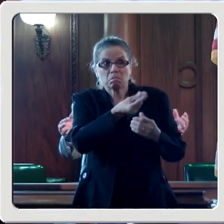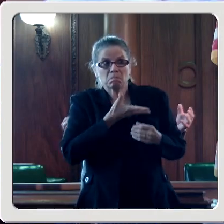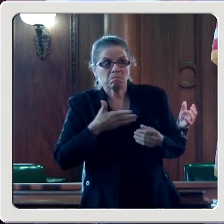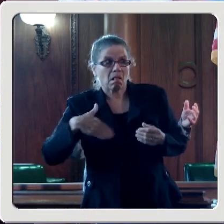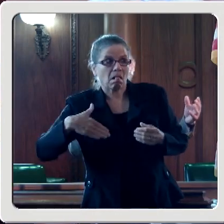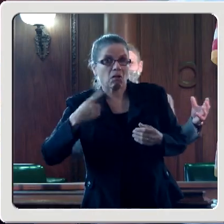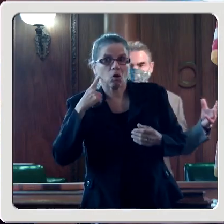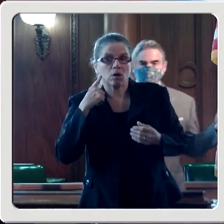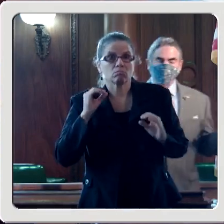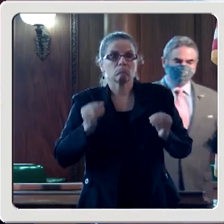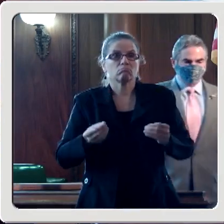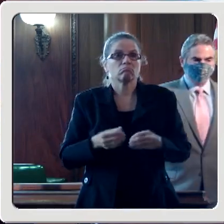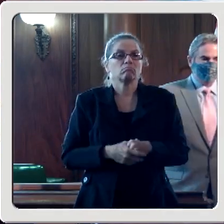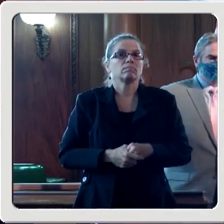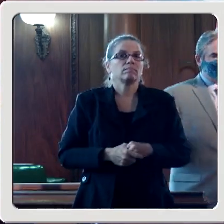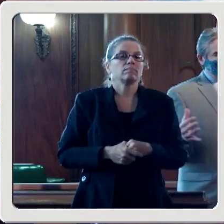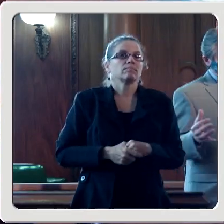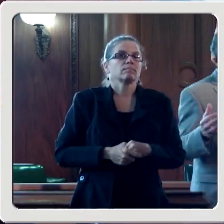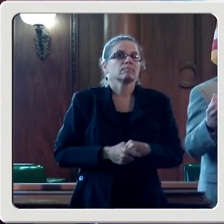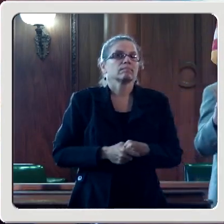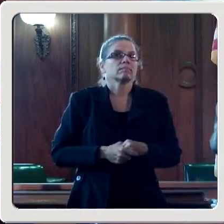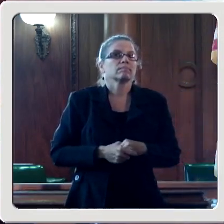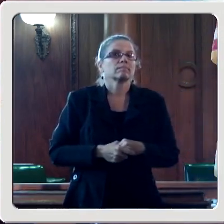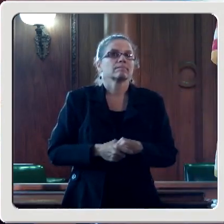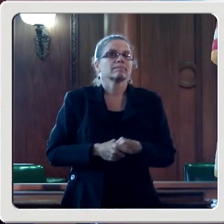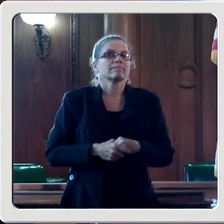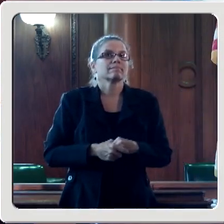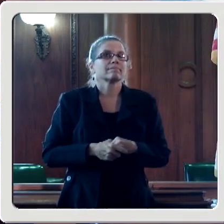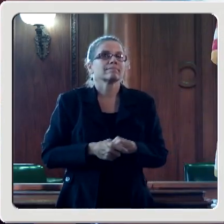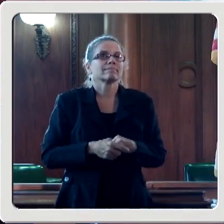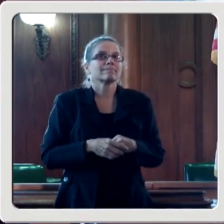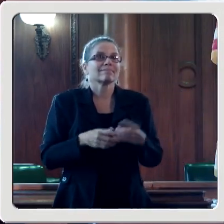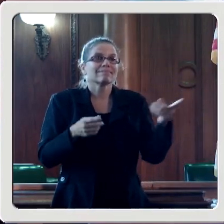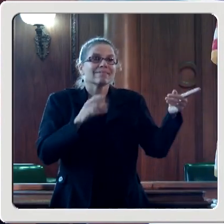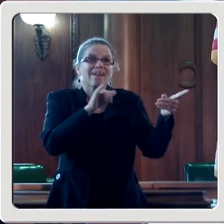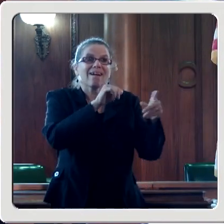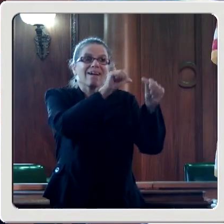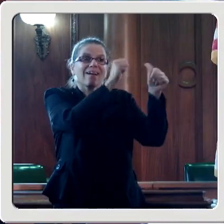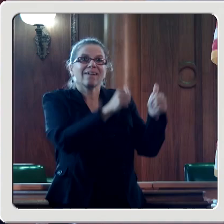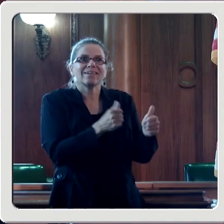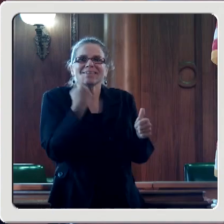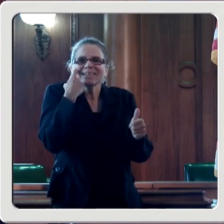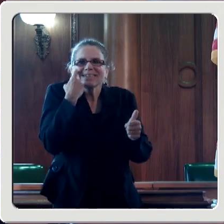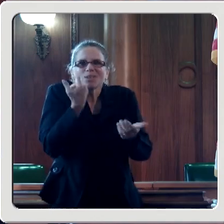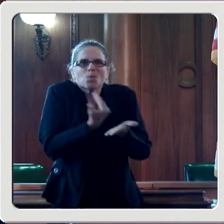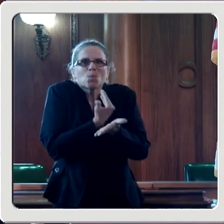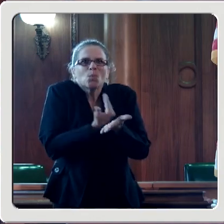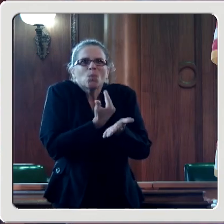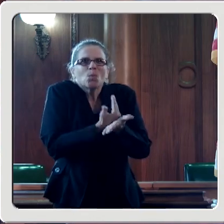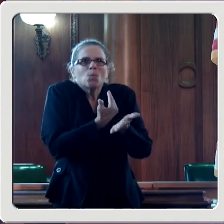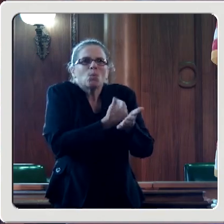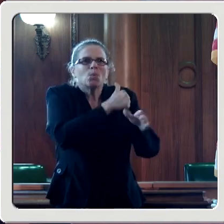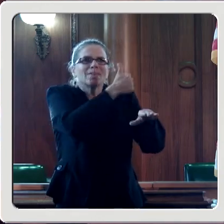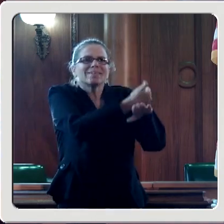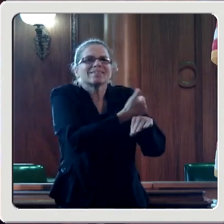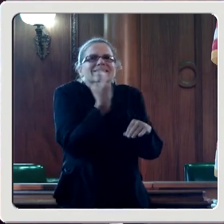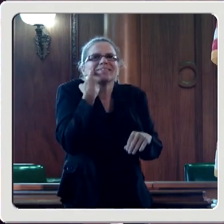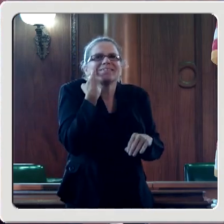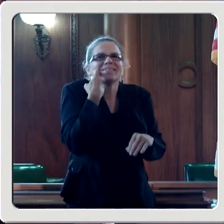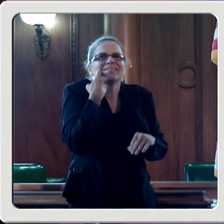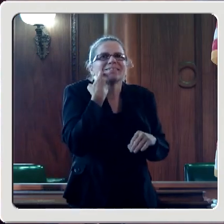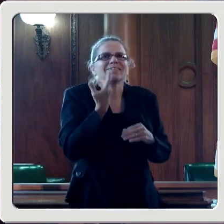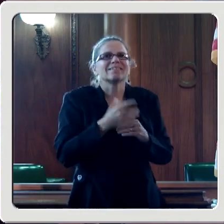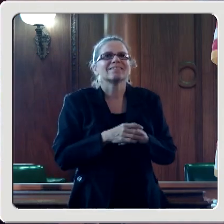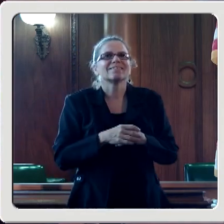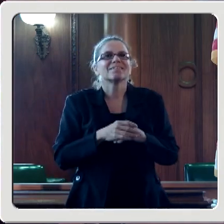a new neighborhood park, and it's stimulating just exactly what we wanted. It's bringing